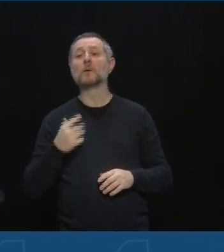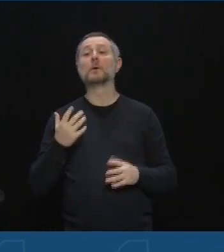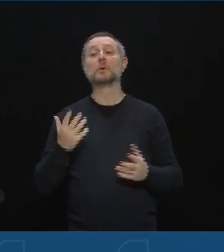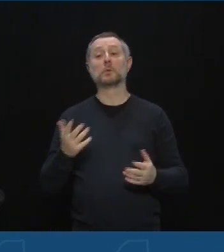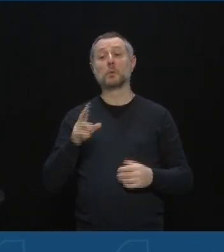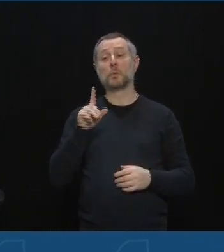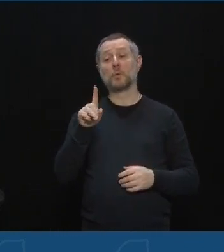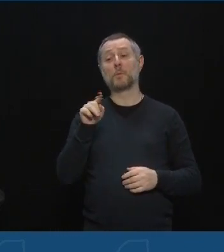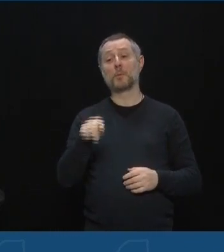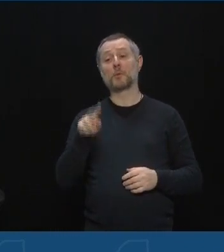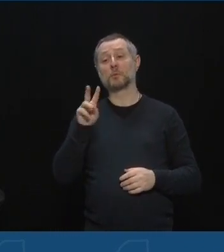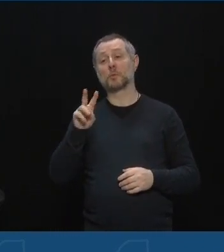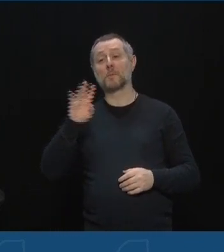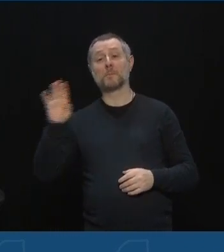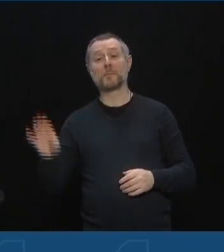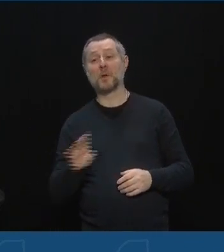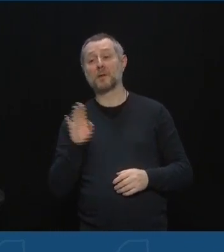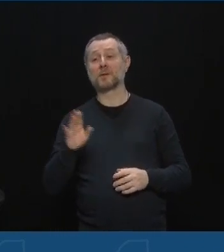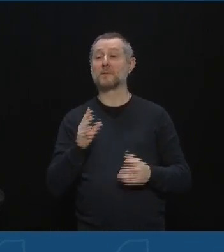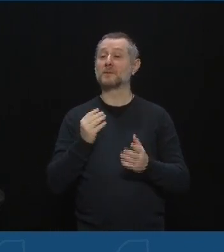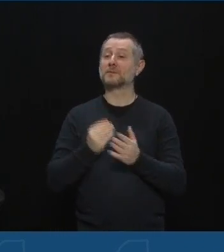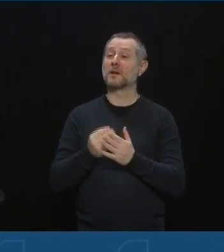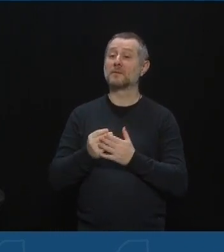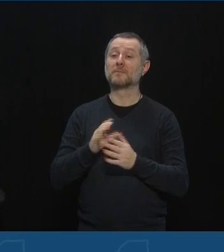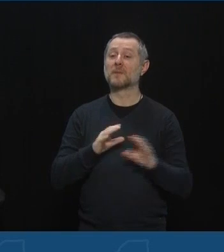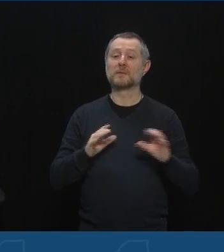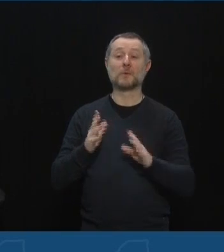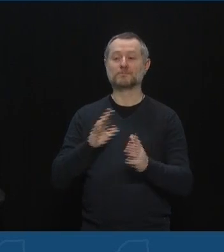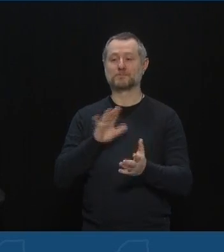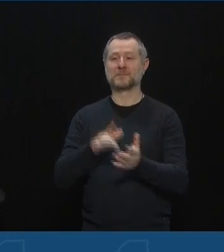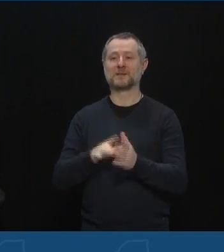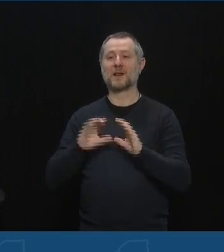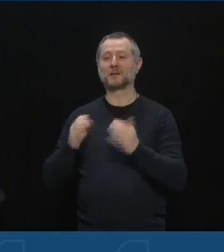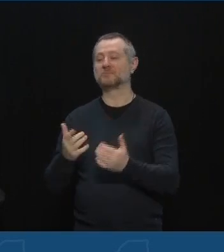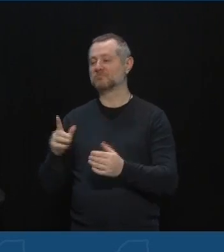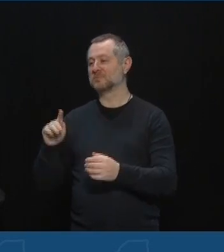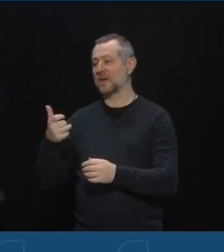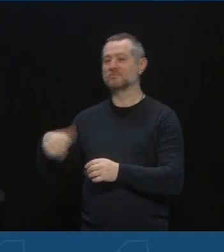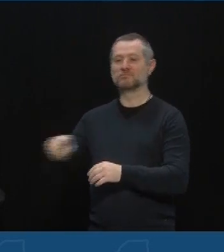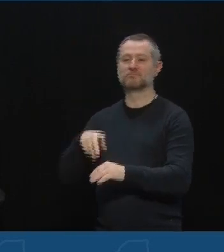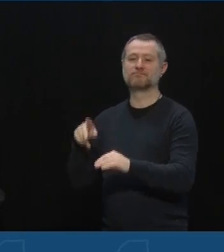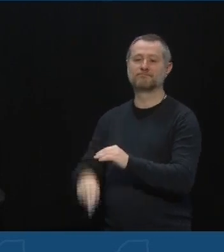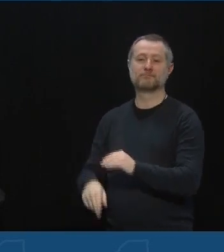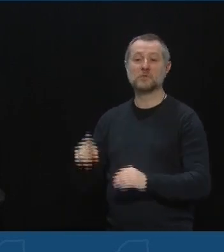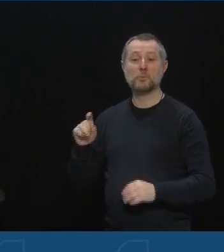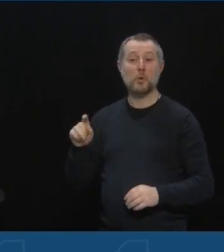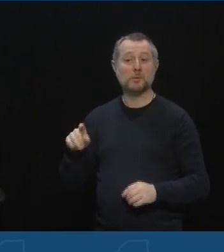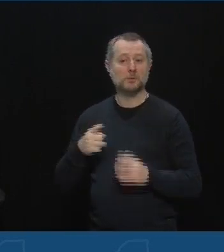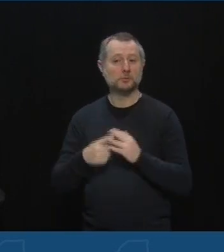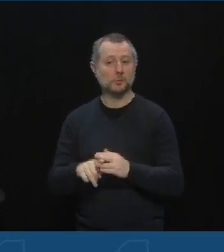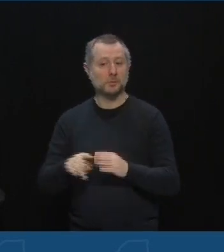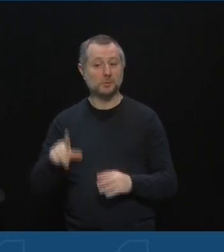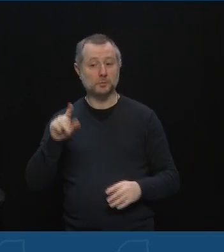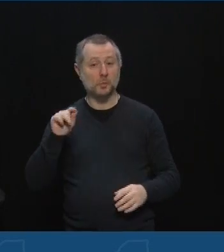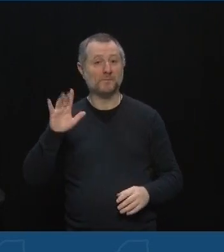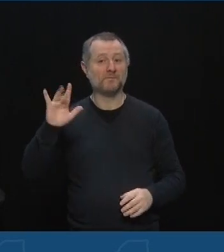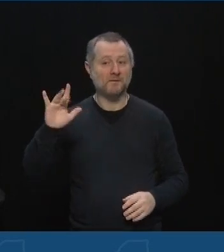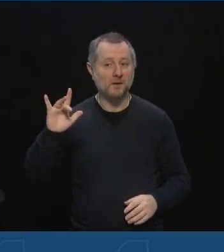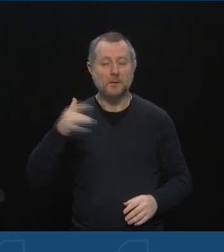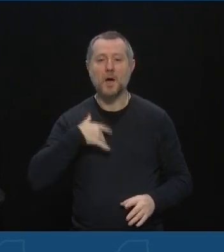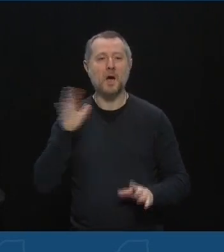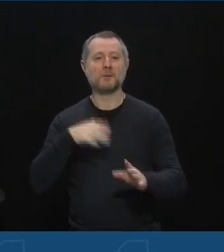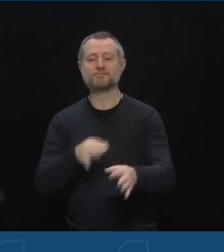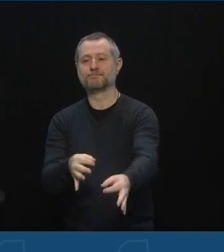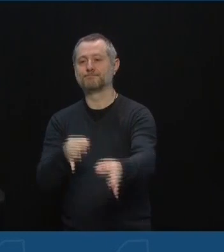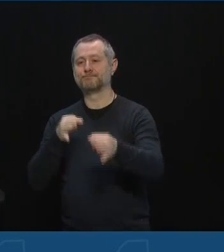$1.2 billion middle-class tax cut. That wasn't scheduled to go into full effect till 2025. I said, let's front-load that. Let's